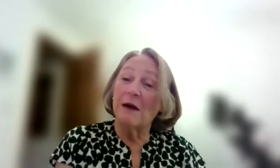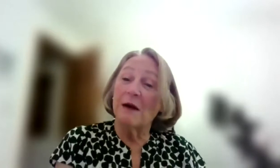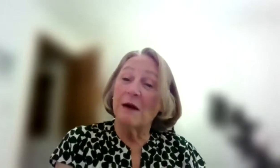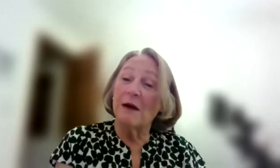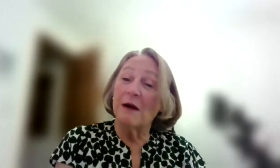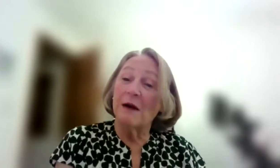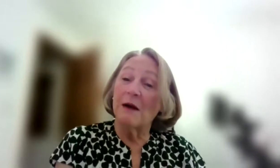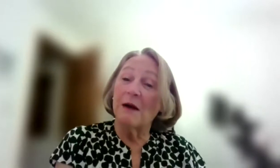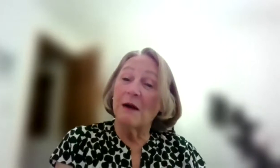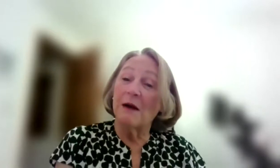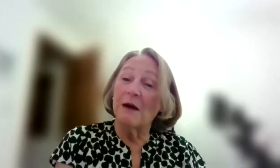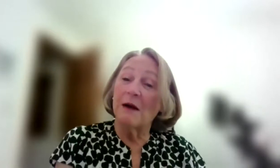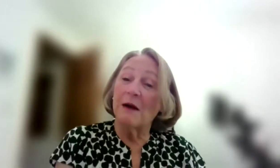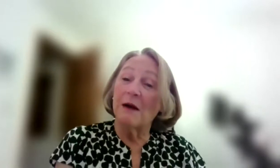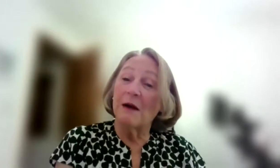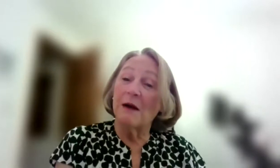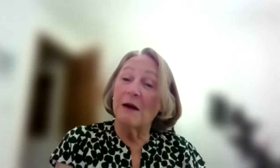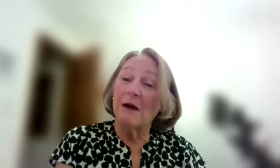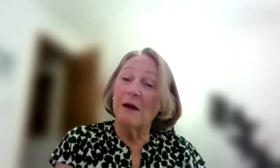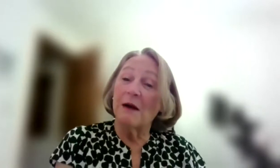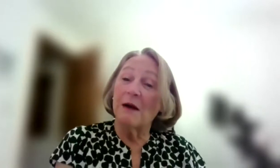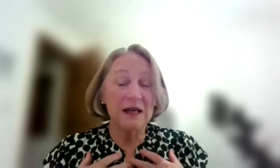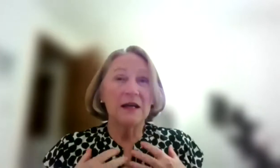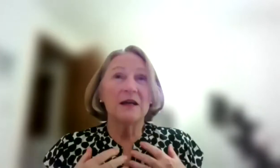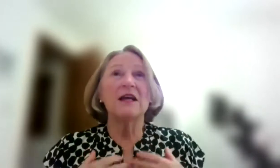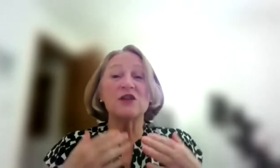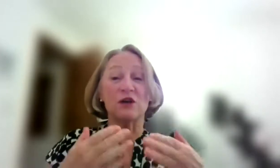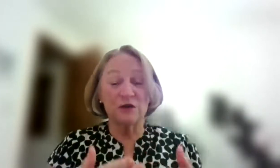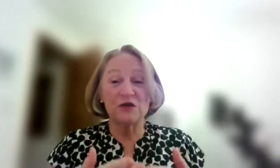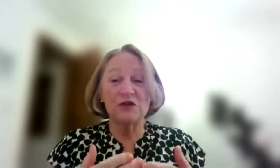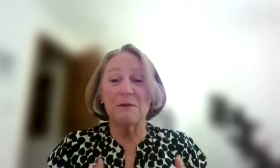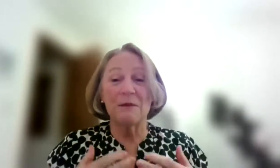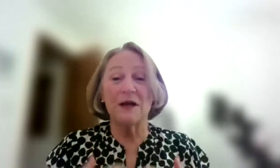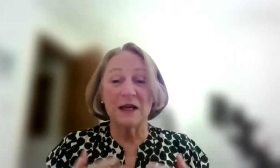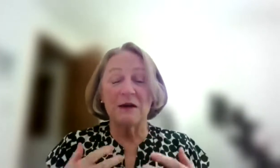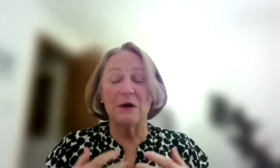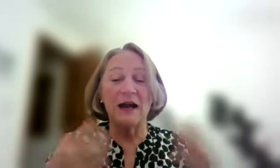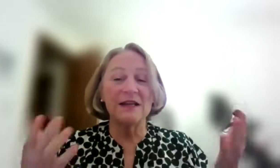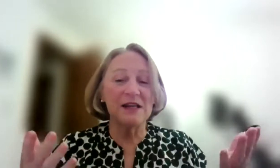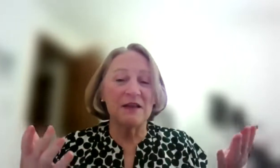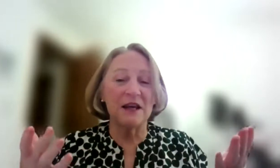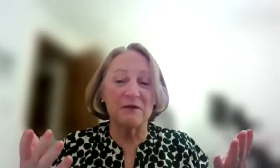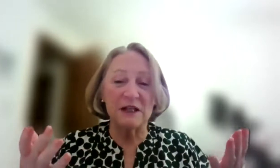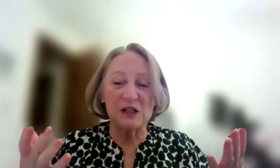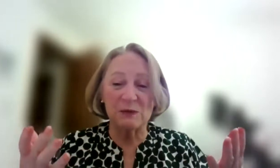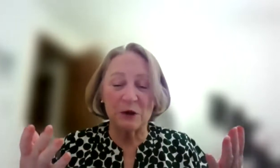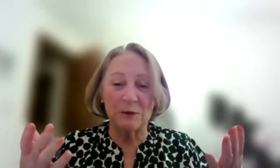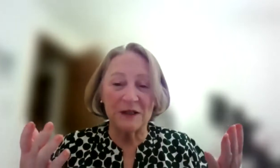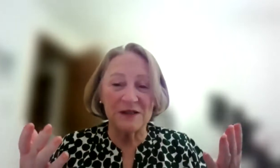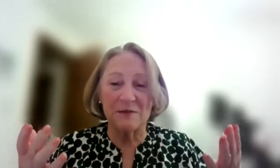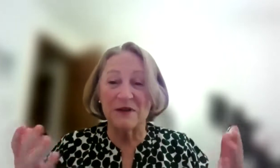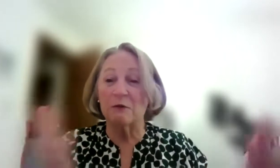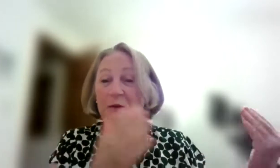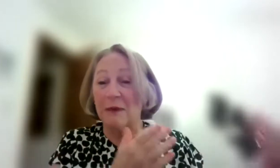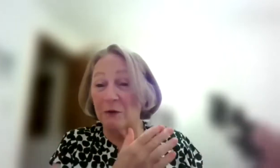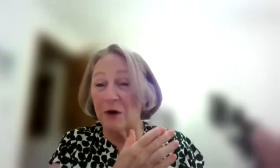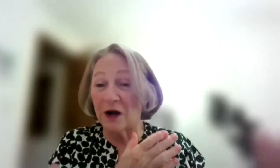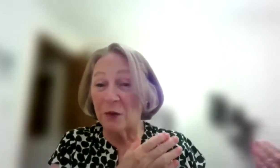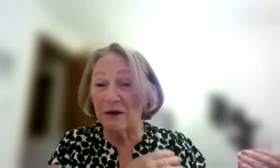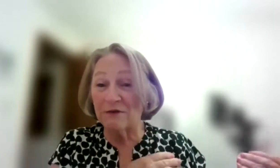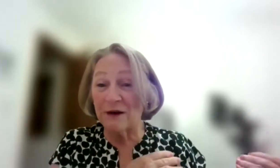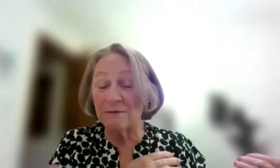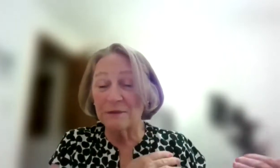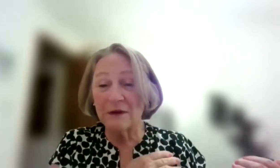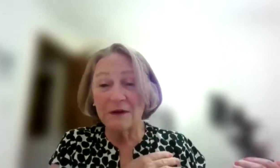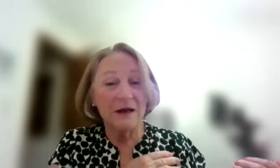I might challenge you a bit and say I don't think it's our first time, but I guess I think of an experiment as something that we might